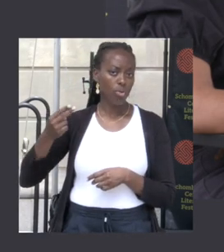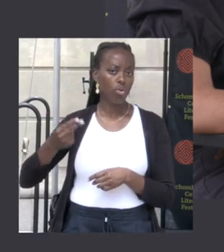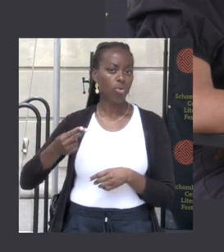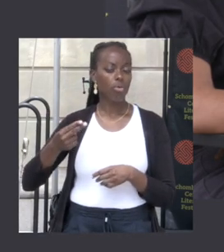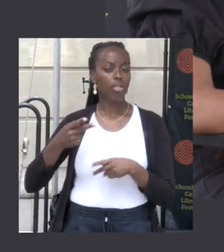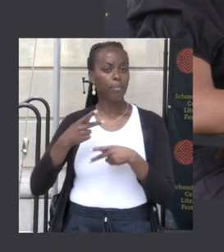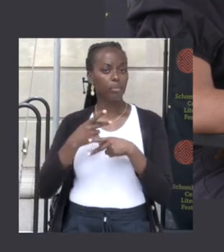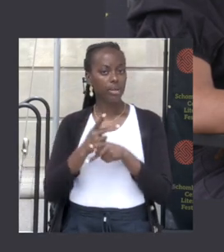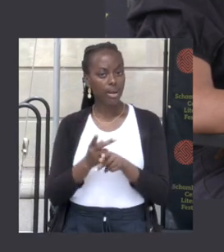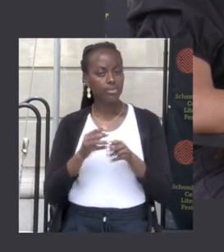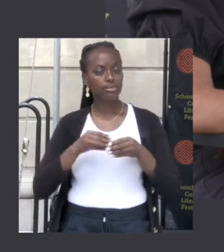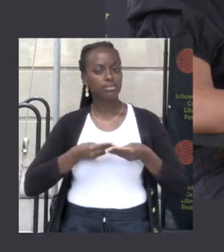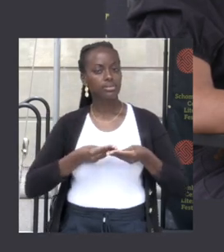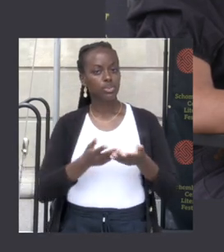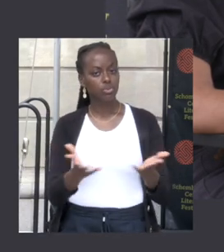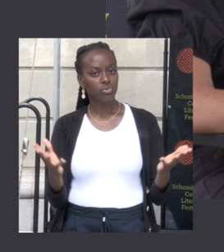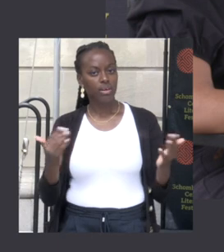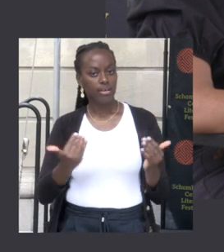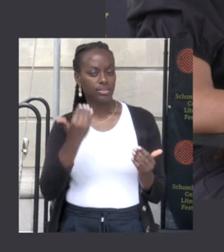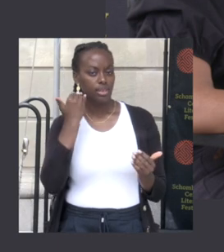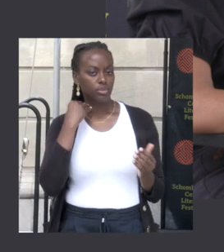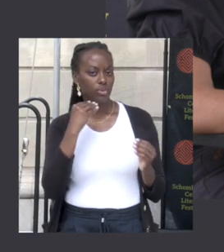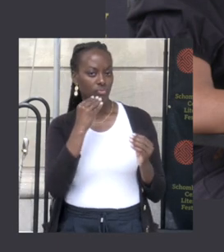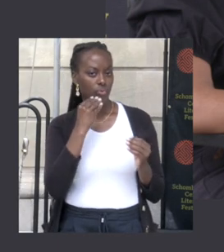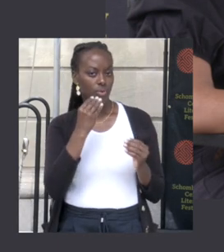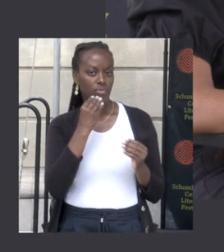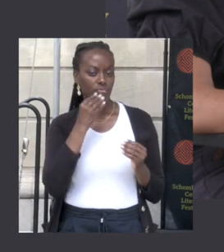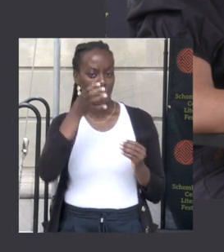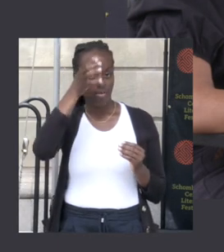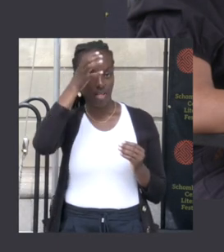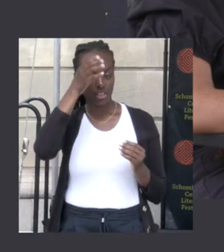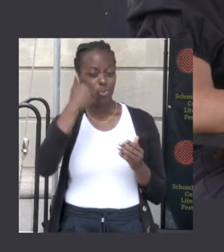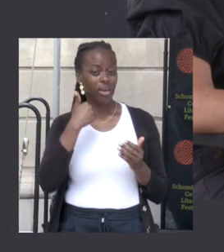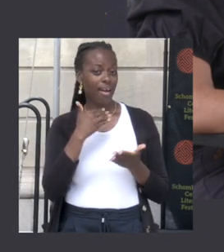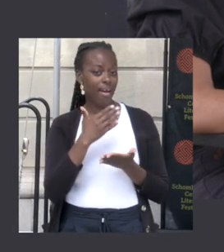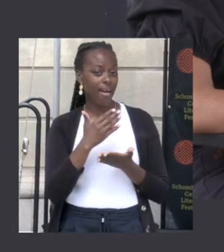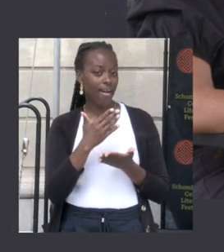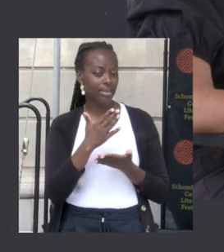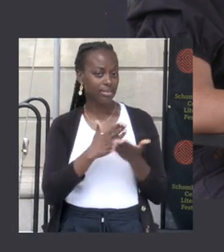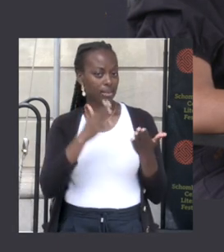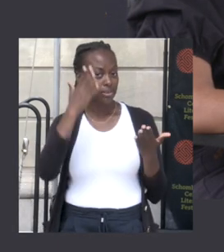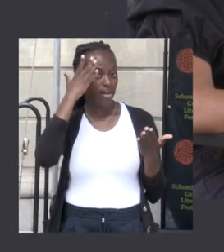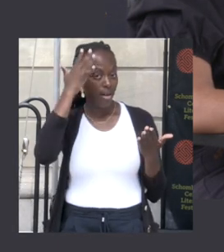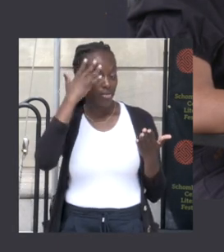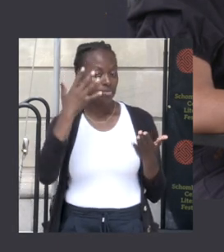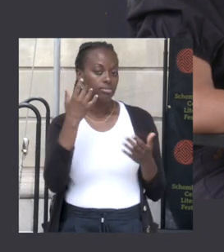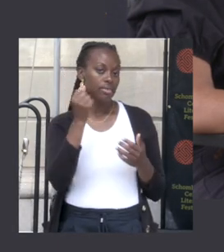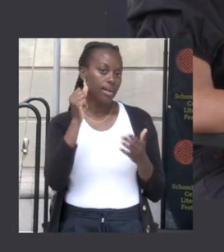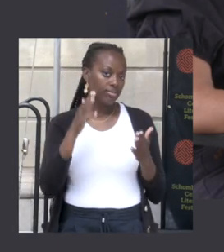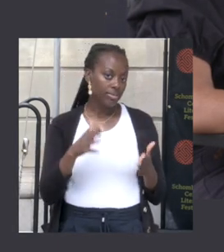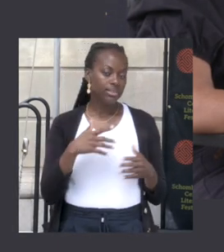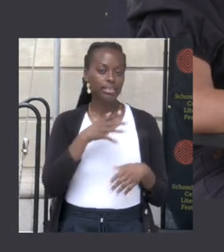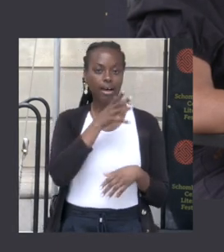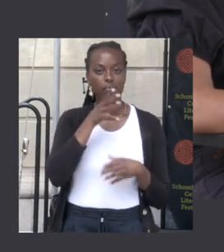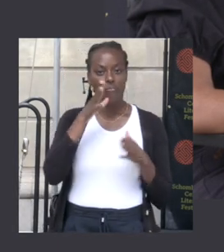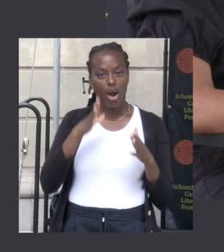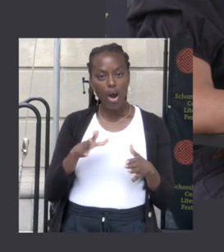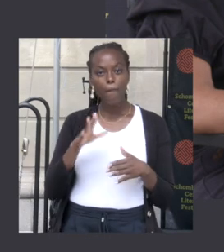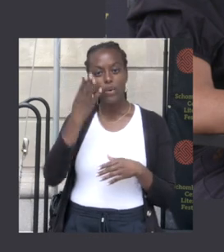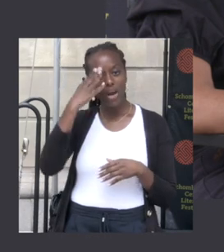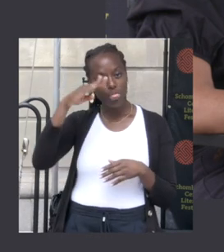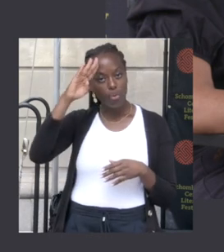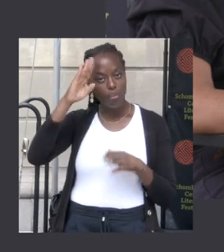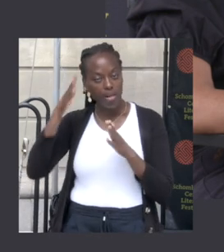production and distribution and consumption of food and food knowledge. We had some scholars, some activists, we had a farmer, anthropologist on the